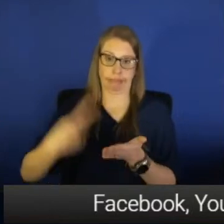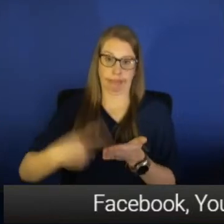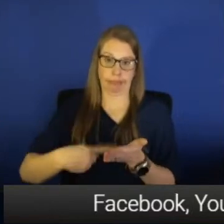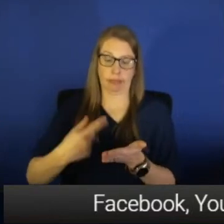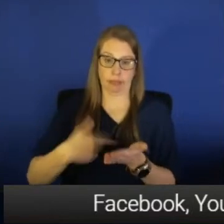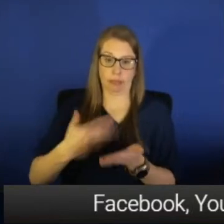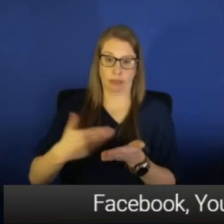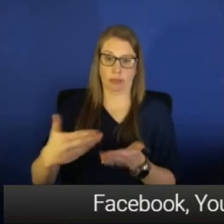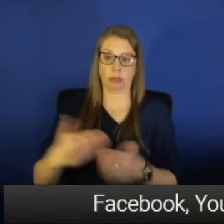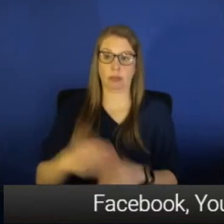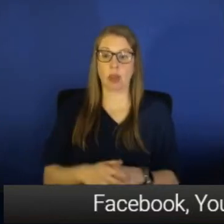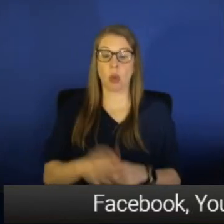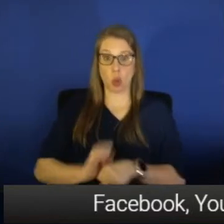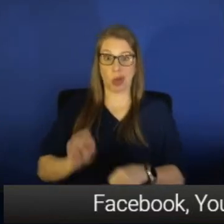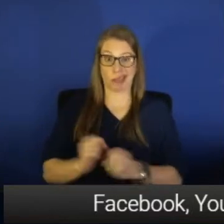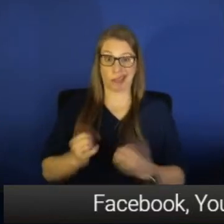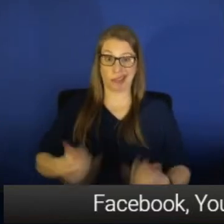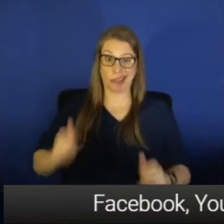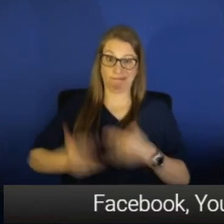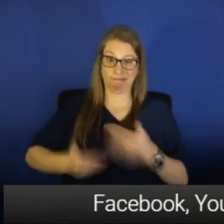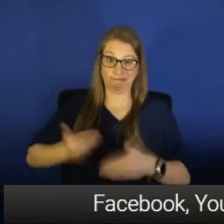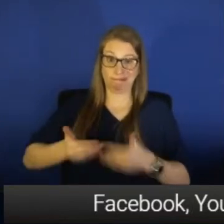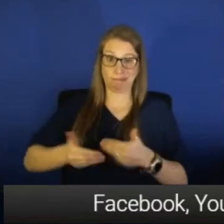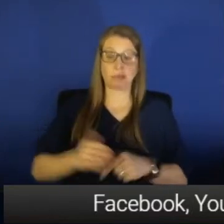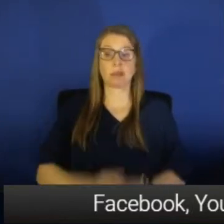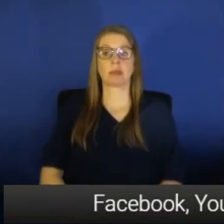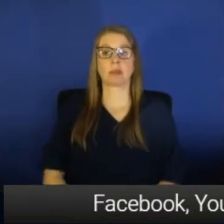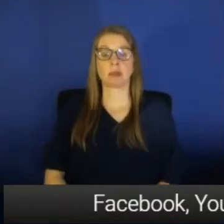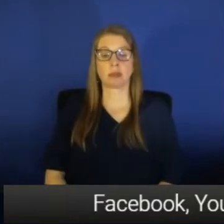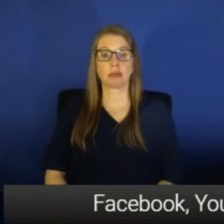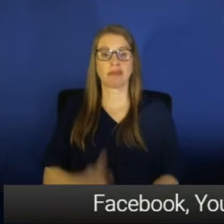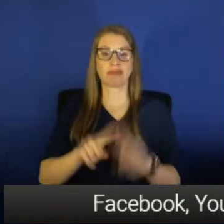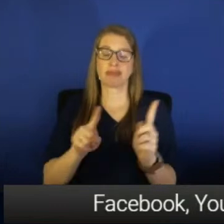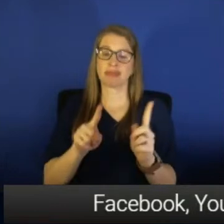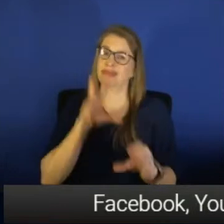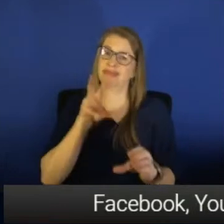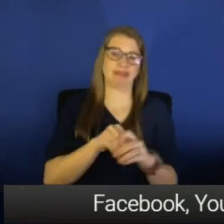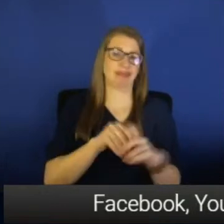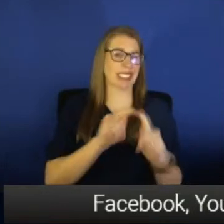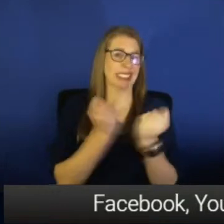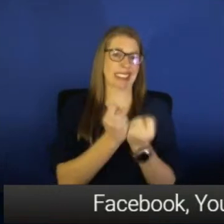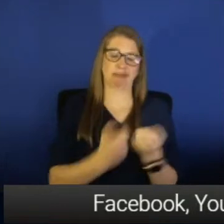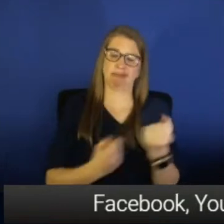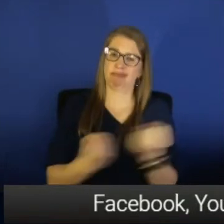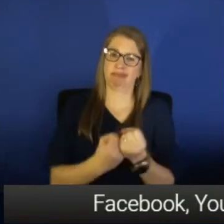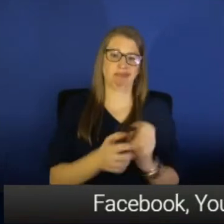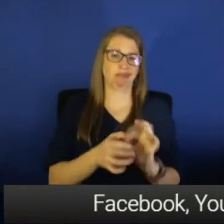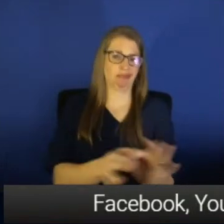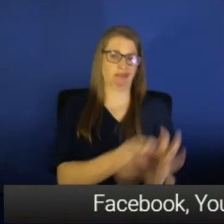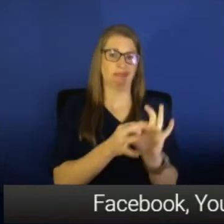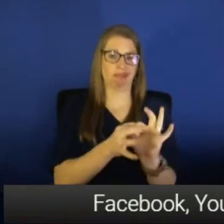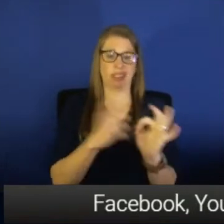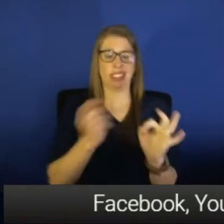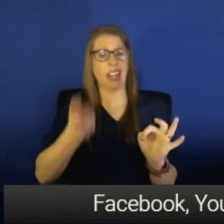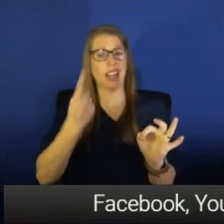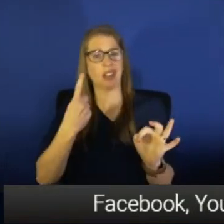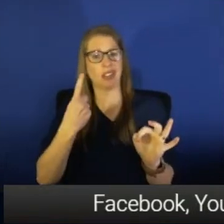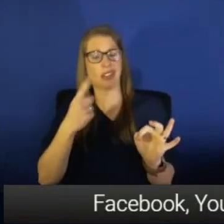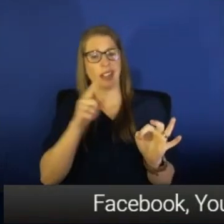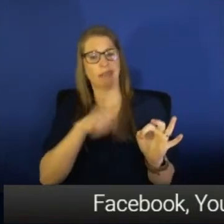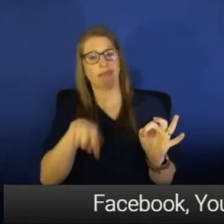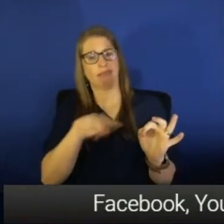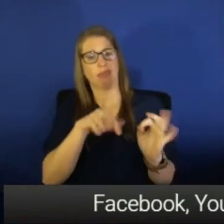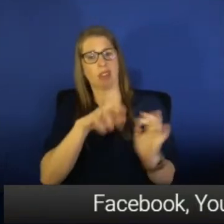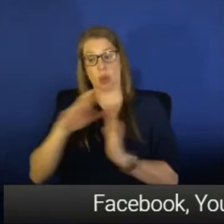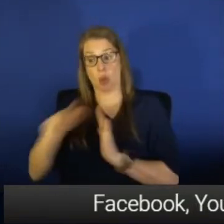some work to do yet, but it's being a good teammate. It's understanding what the the role